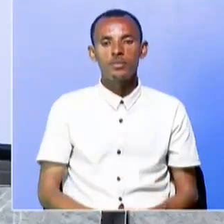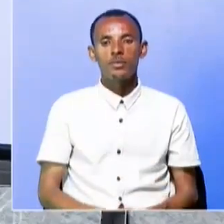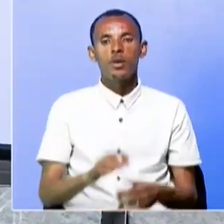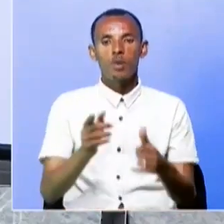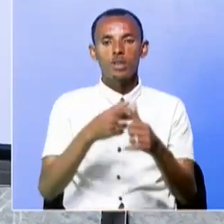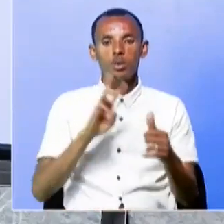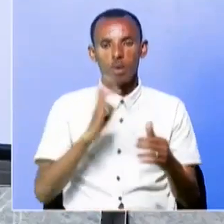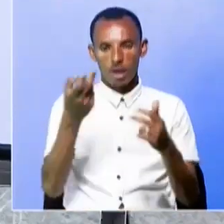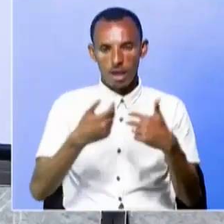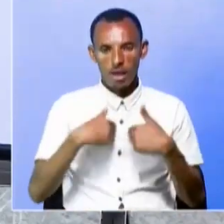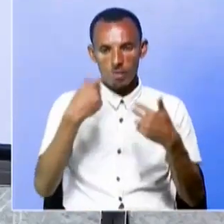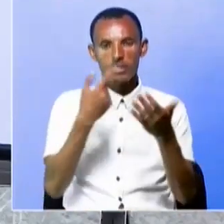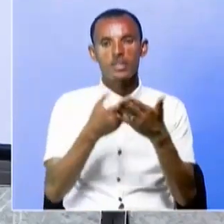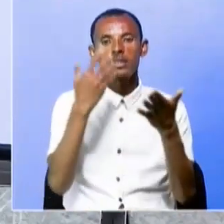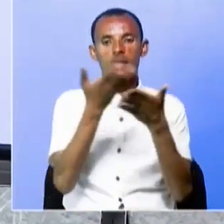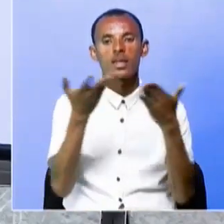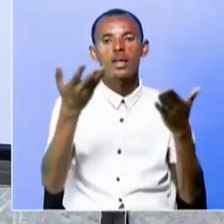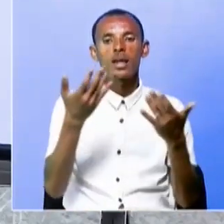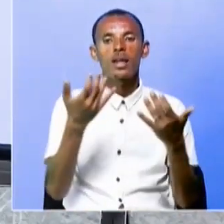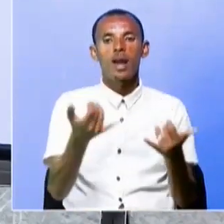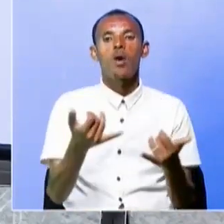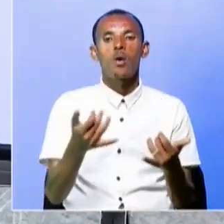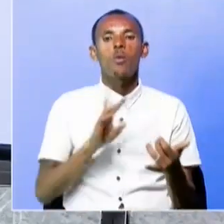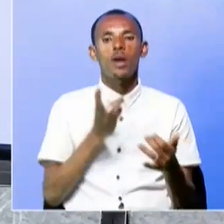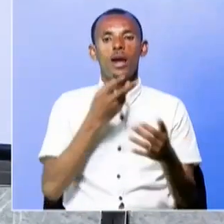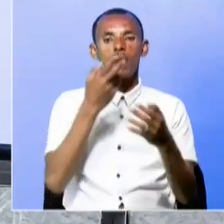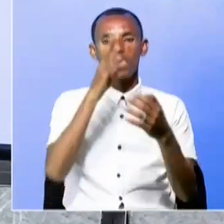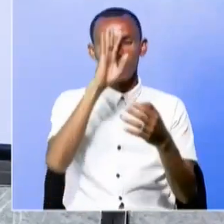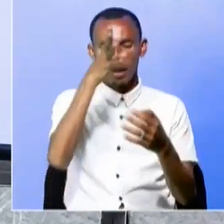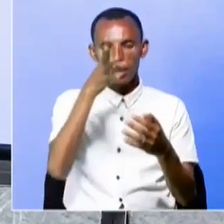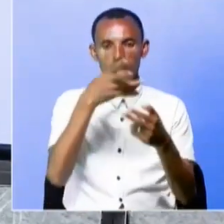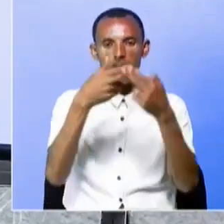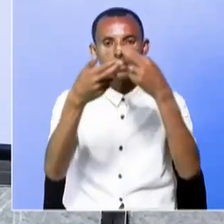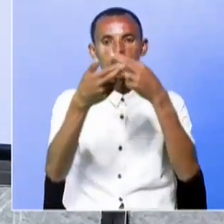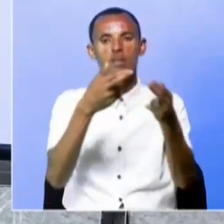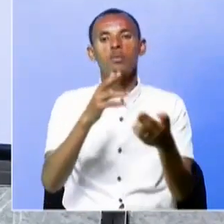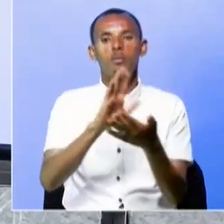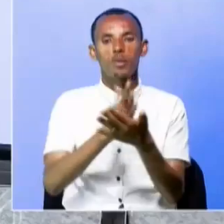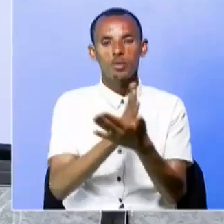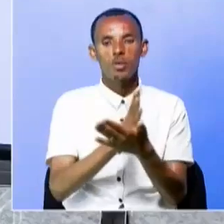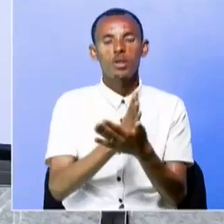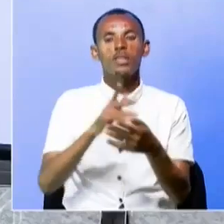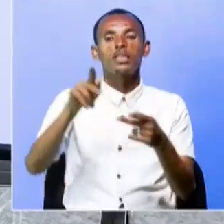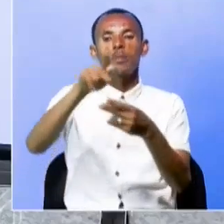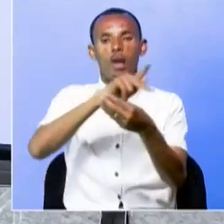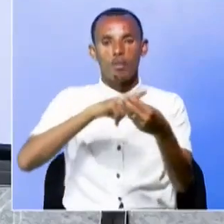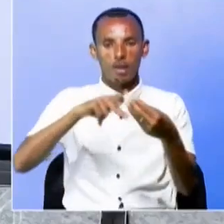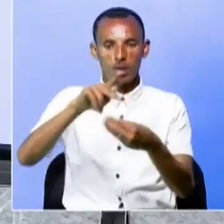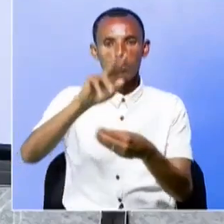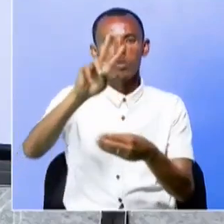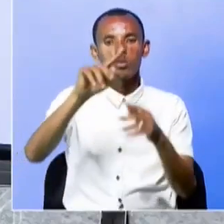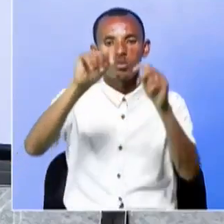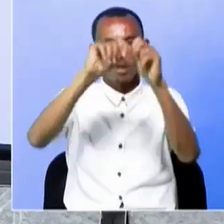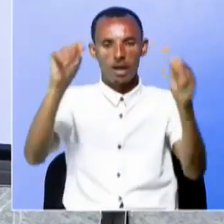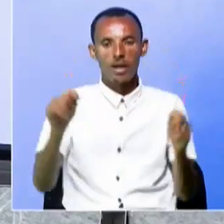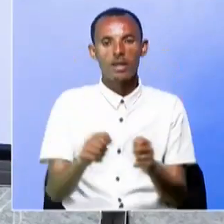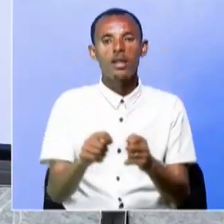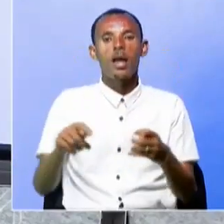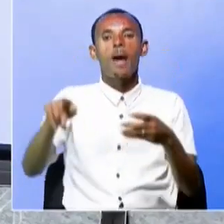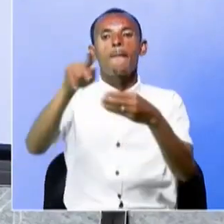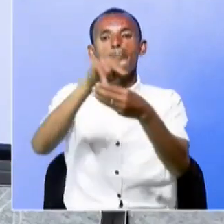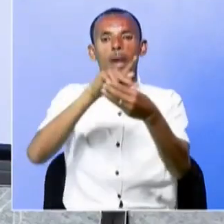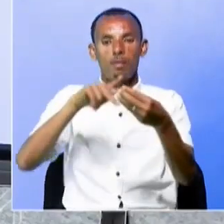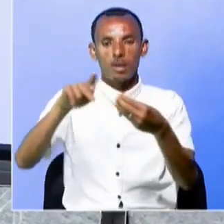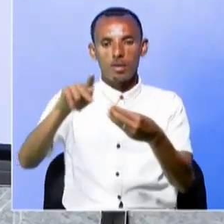Once we have this thing, now we can create a relationship between the perimeter of these two triangles. Let's say the perimeter